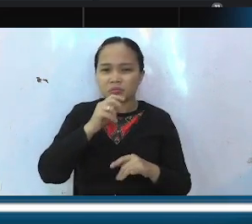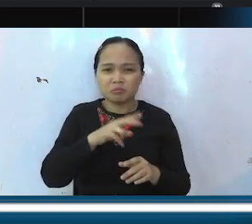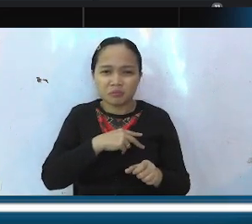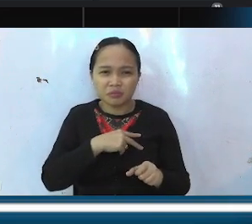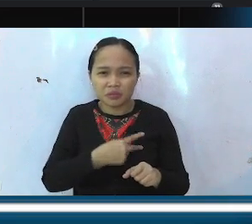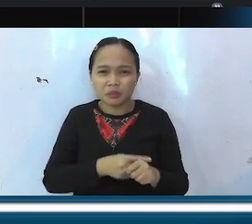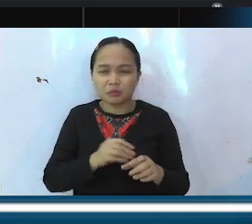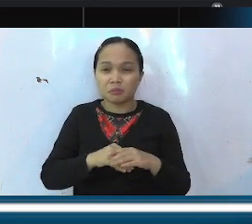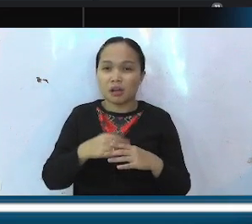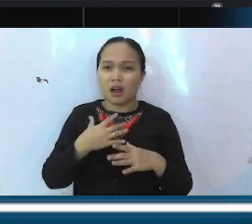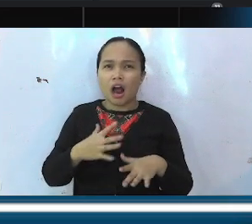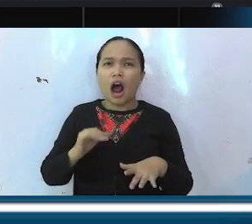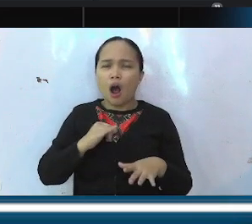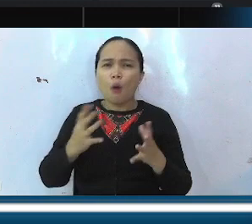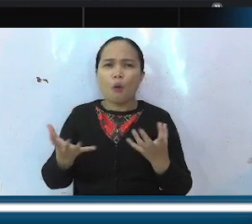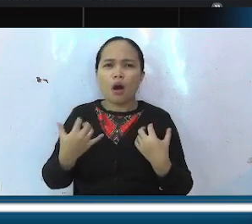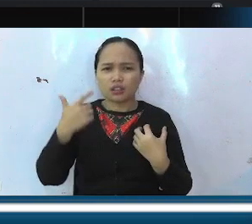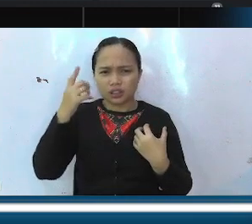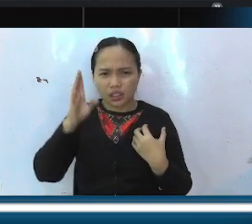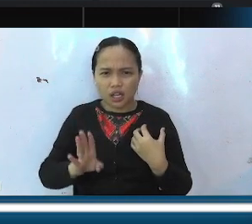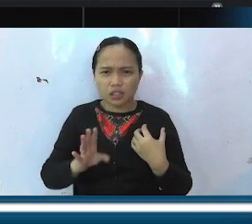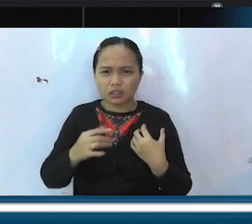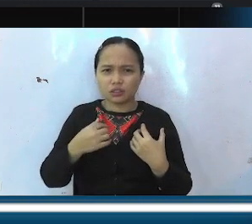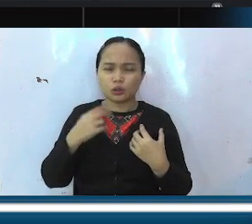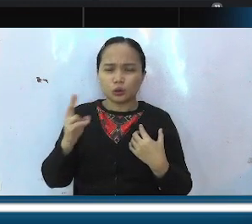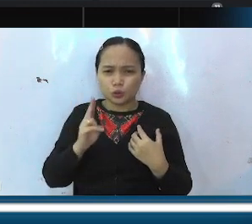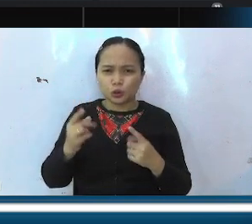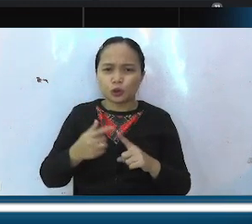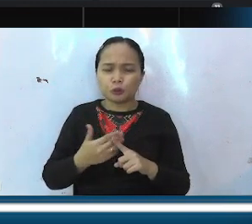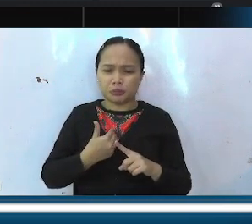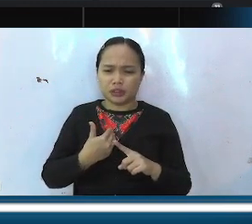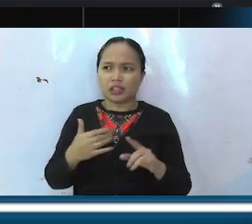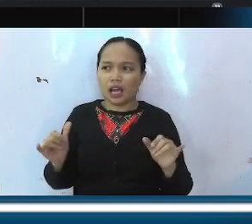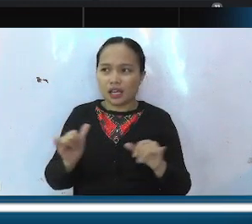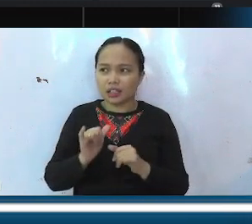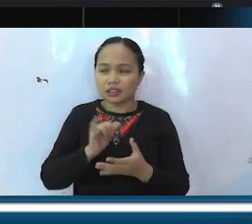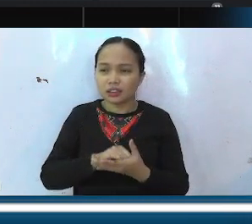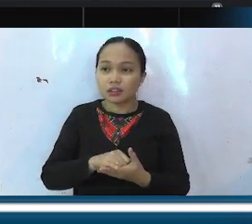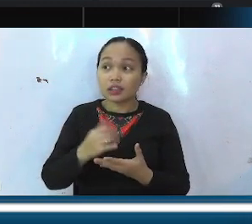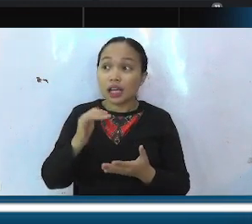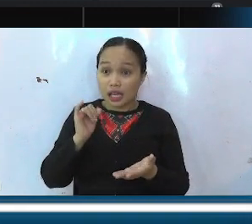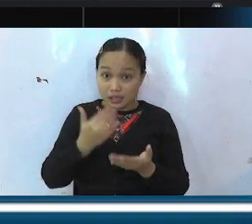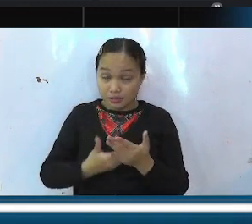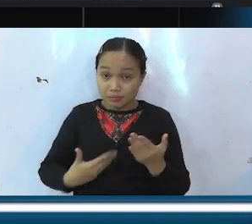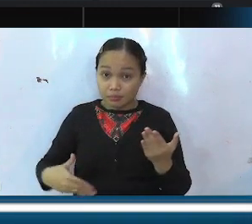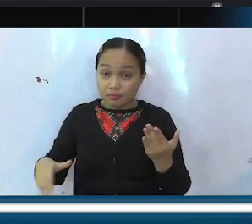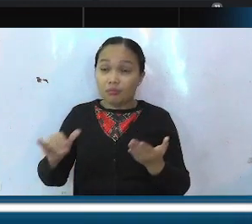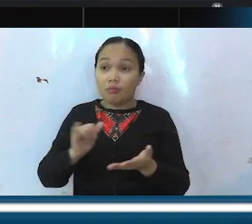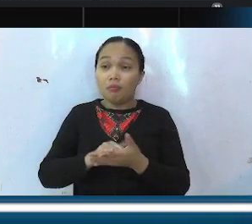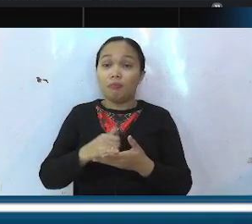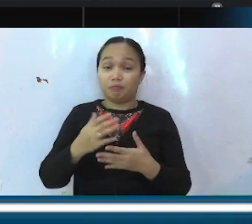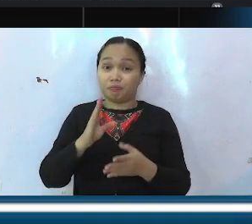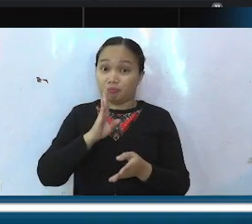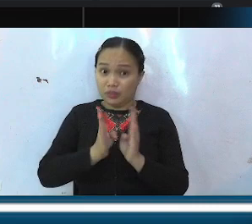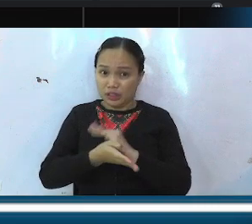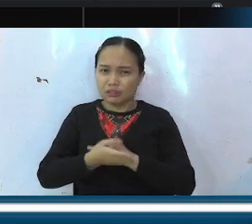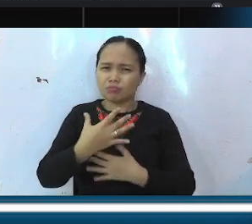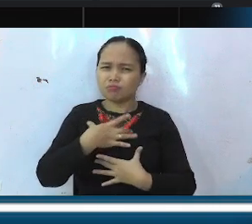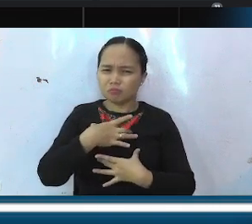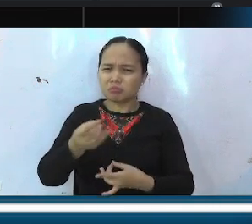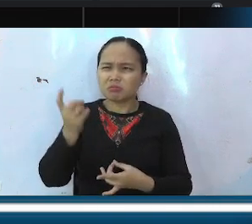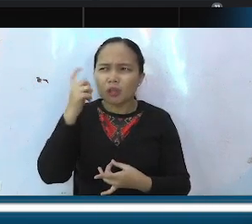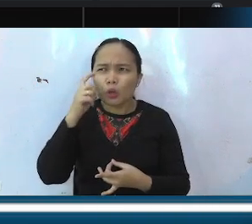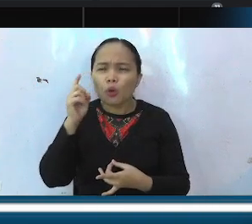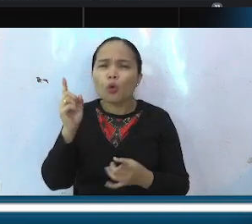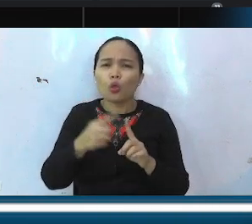Yeah. I want God to, I wonder if God can use me like that. Those yeah. things be curious of. Yeah. Amen. Amen. Be